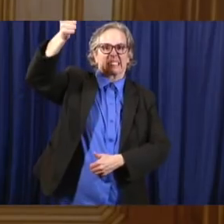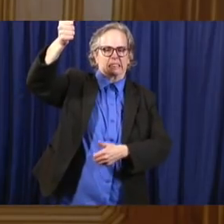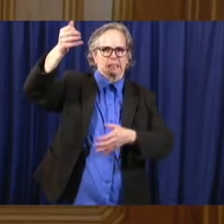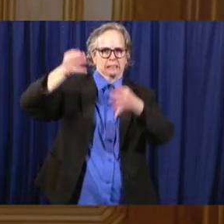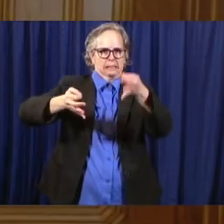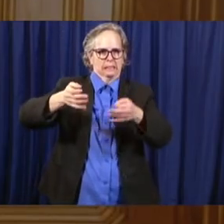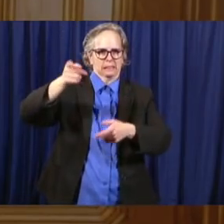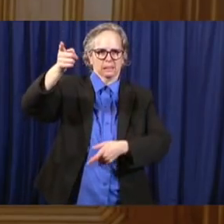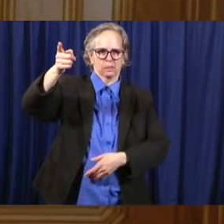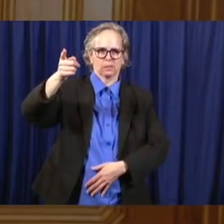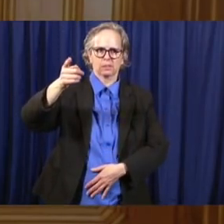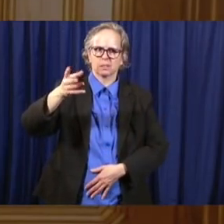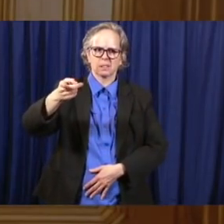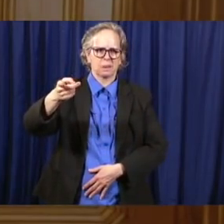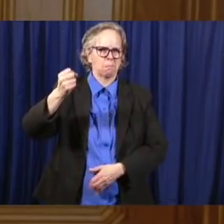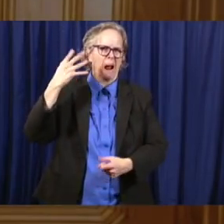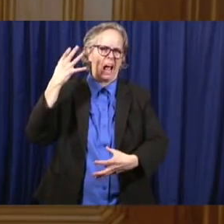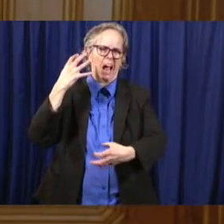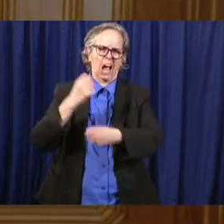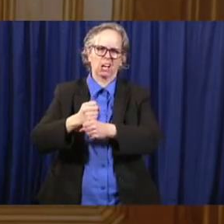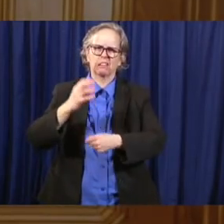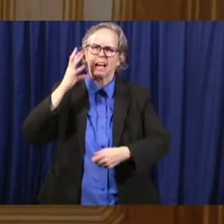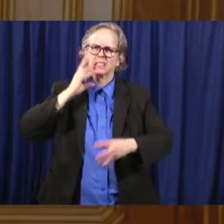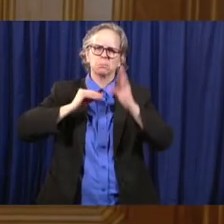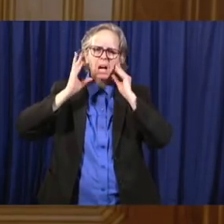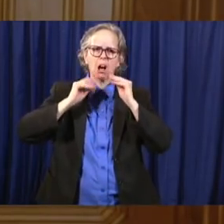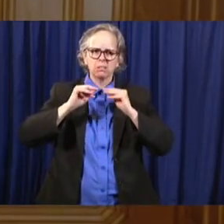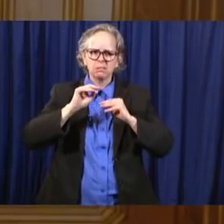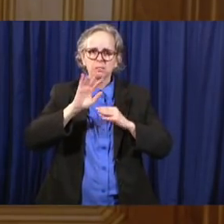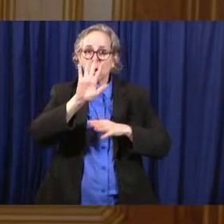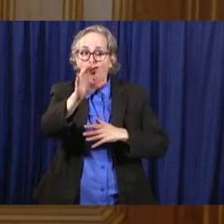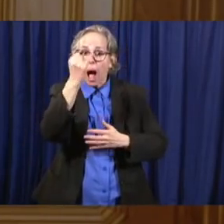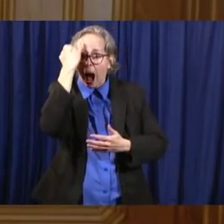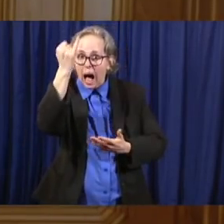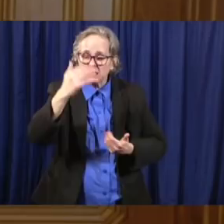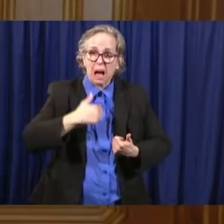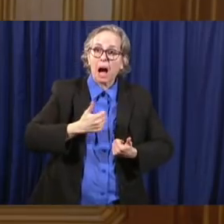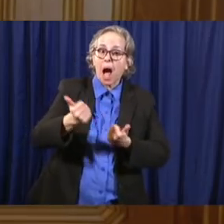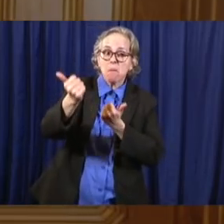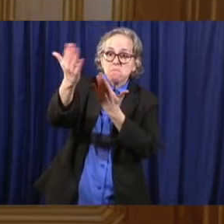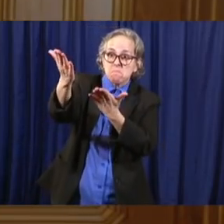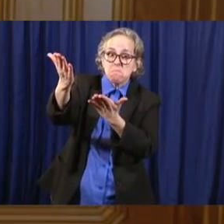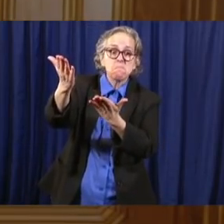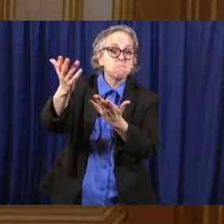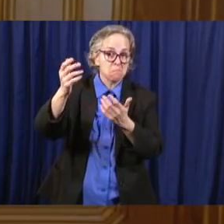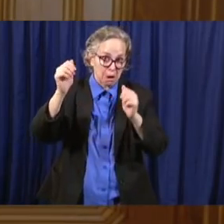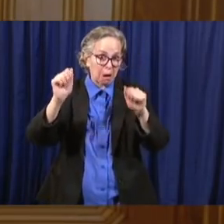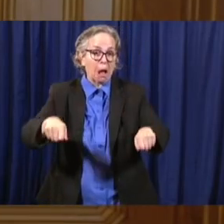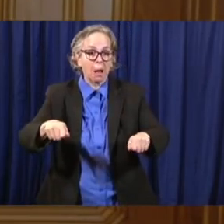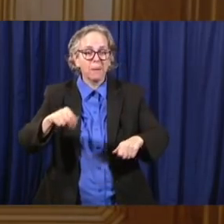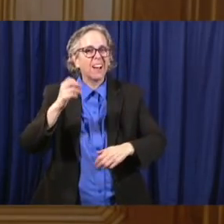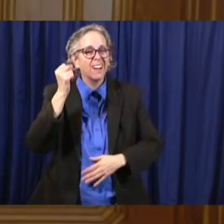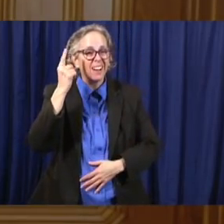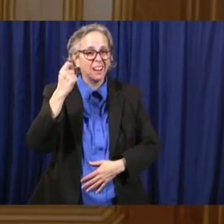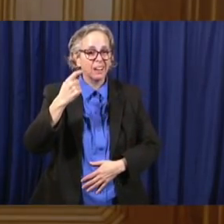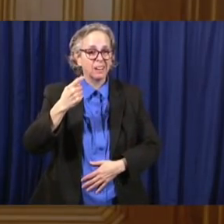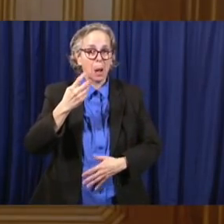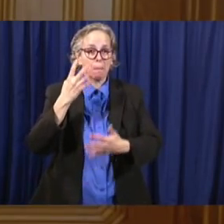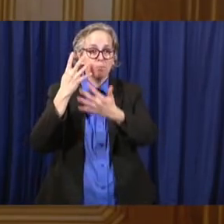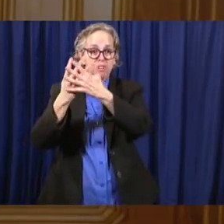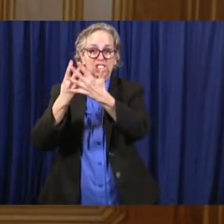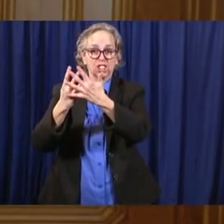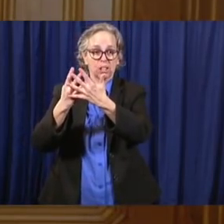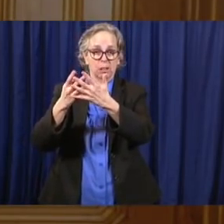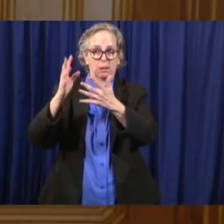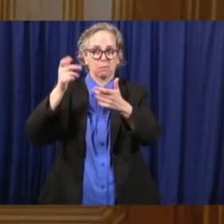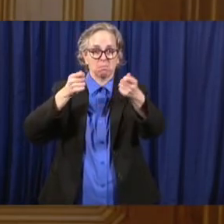prisons. I'll take that issue up with her, but the management of the prison, by and